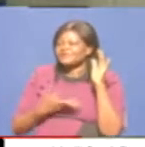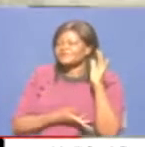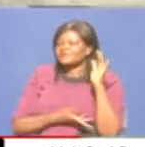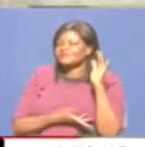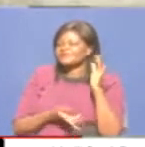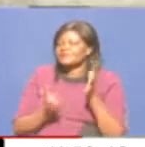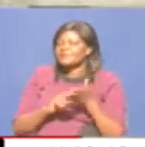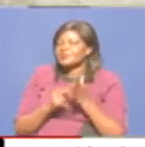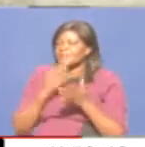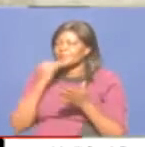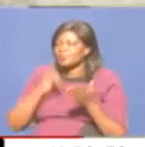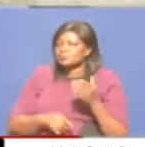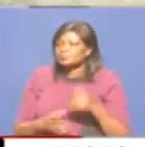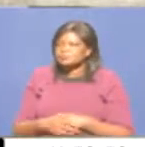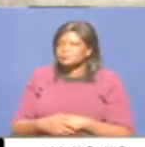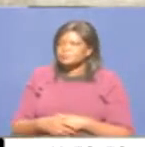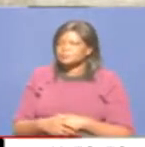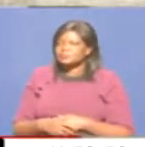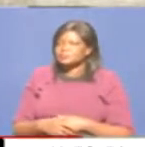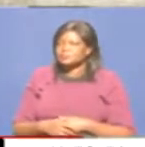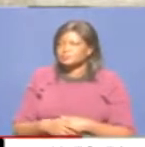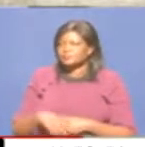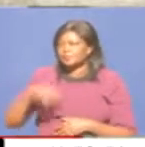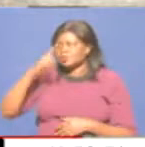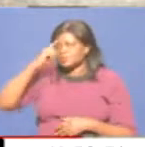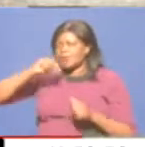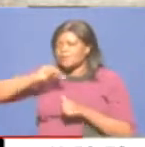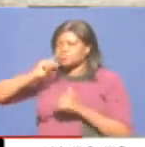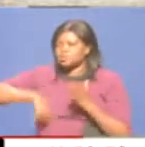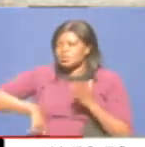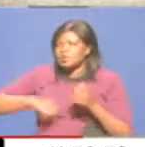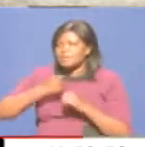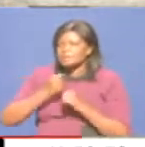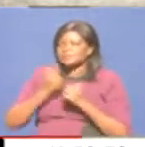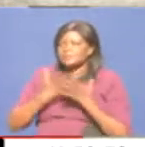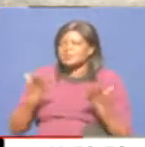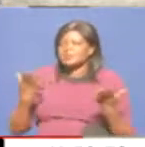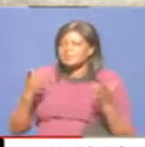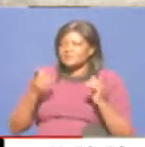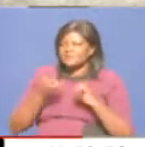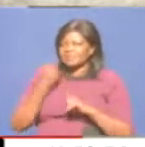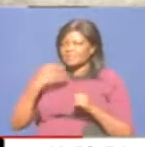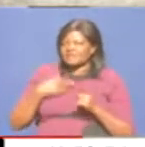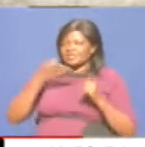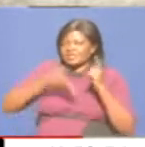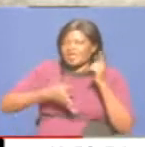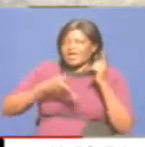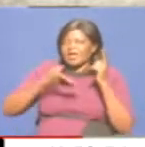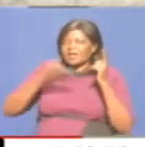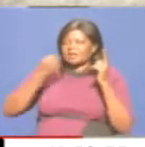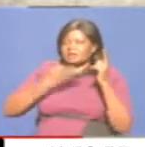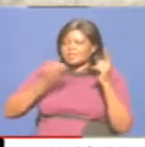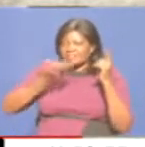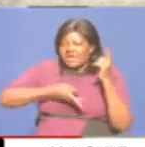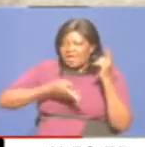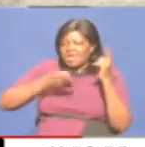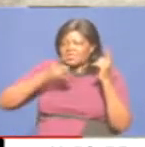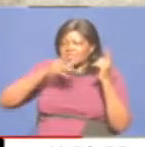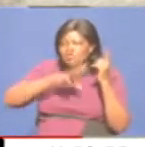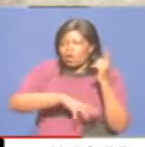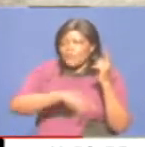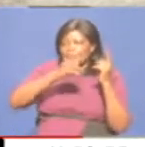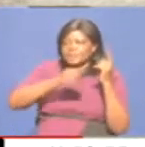we should think about making something be there first before you can take yeah. it from the and when up. You talk